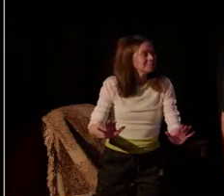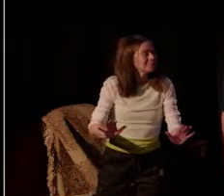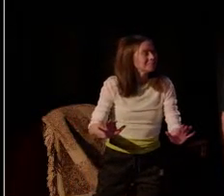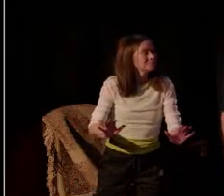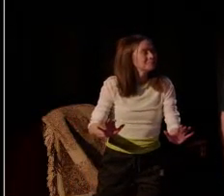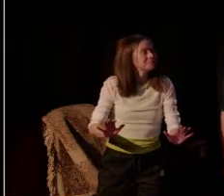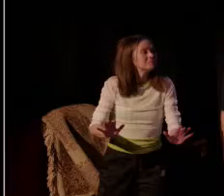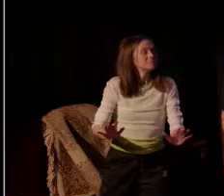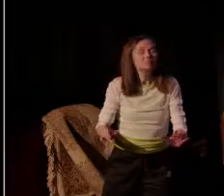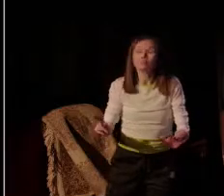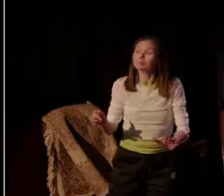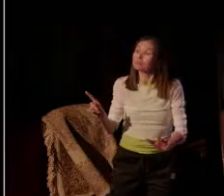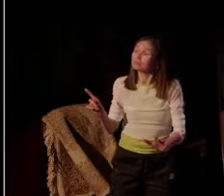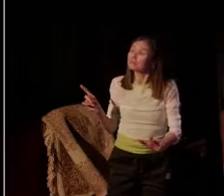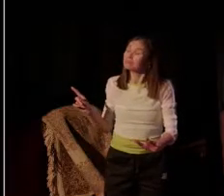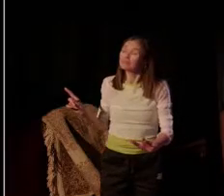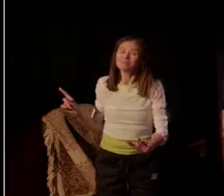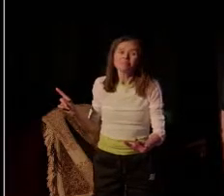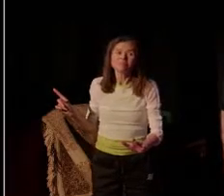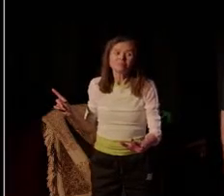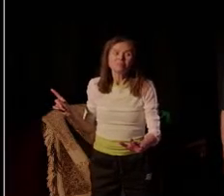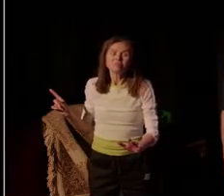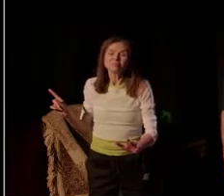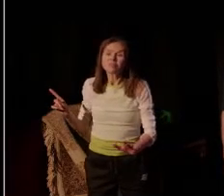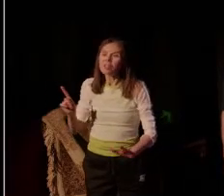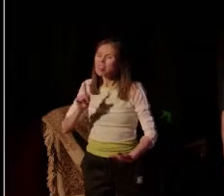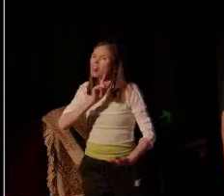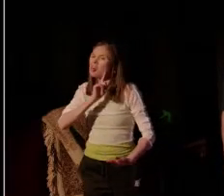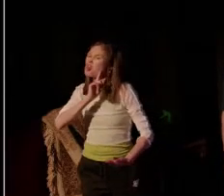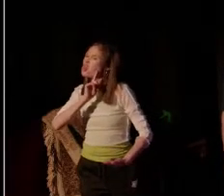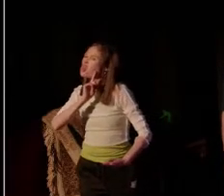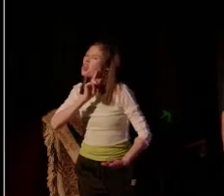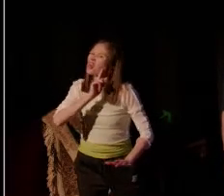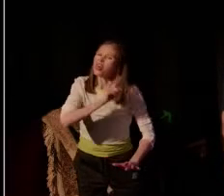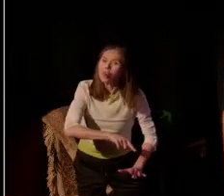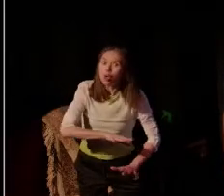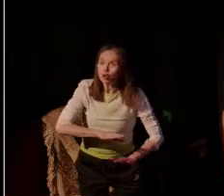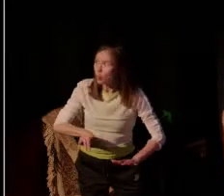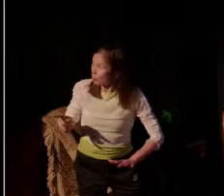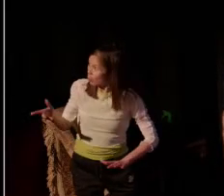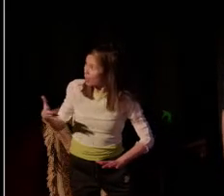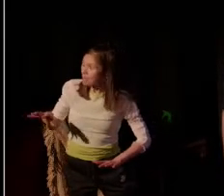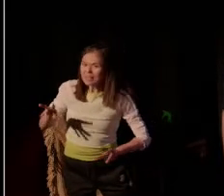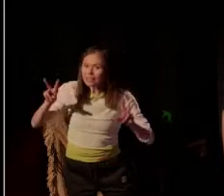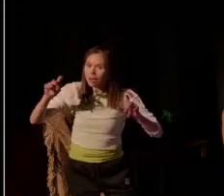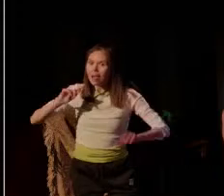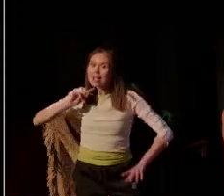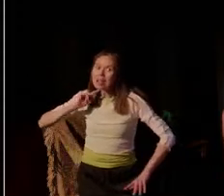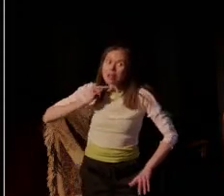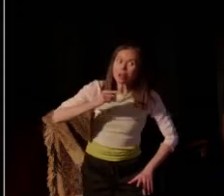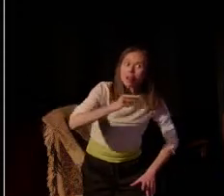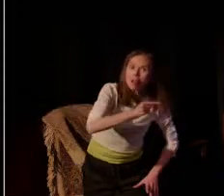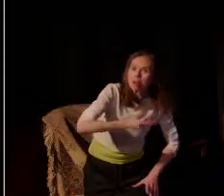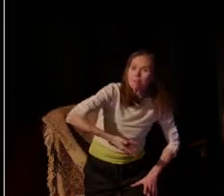Never shun her while she's in living breath, else you kill her twice.